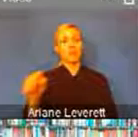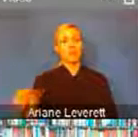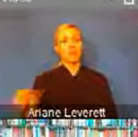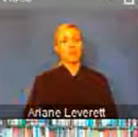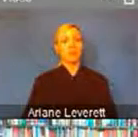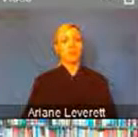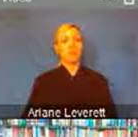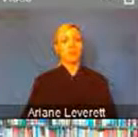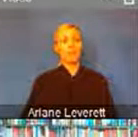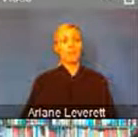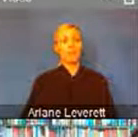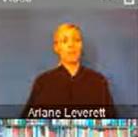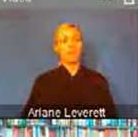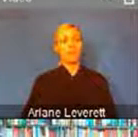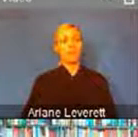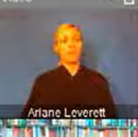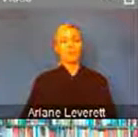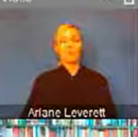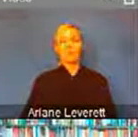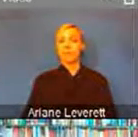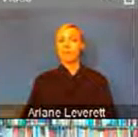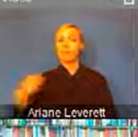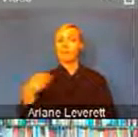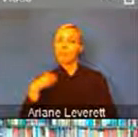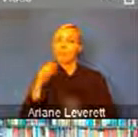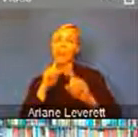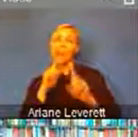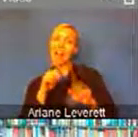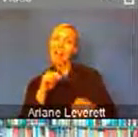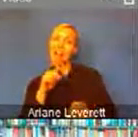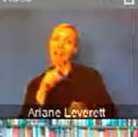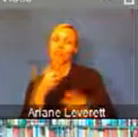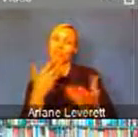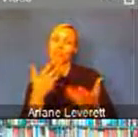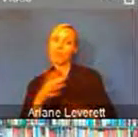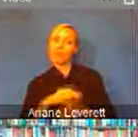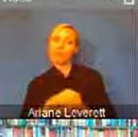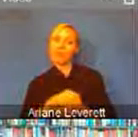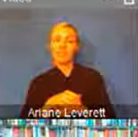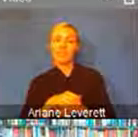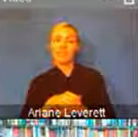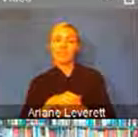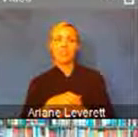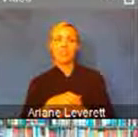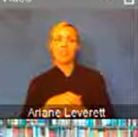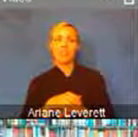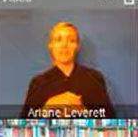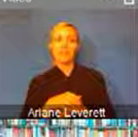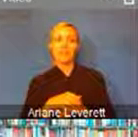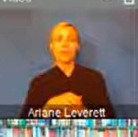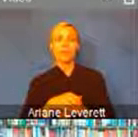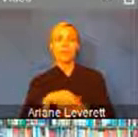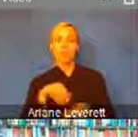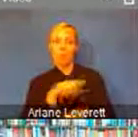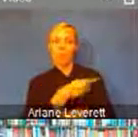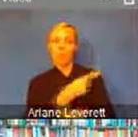societal conditions. Governments again have to develop early childhood education frameworks and policy